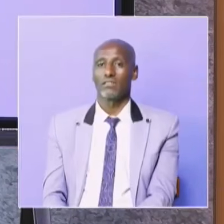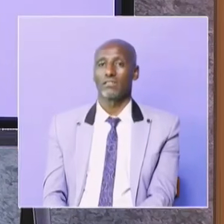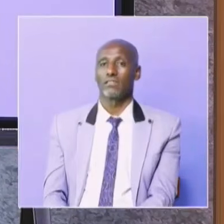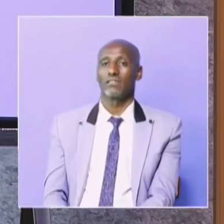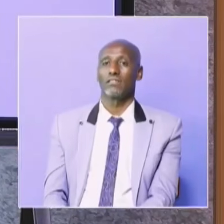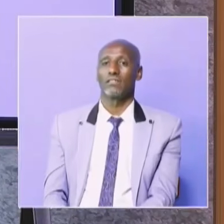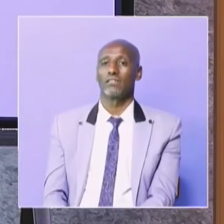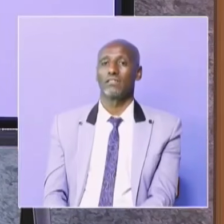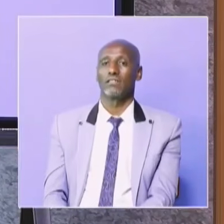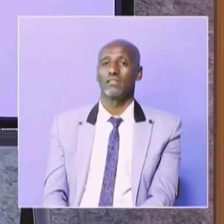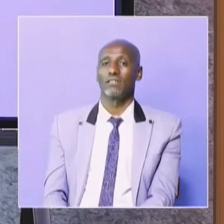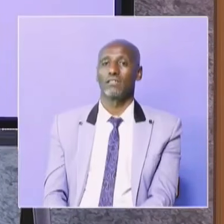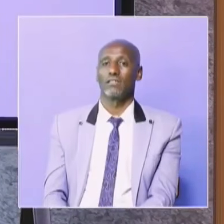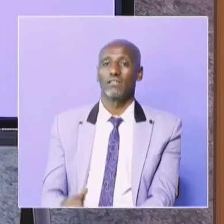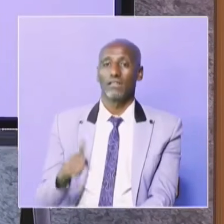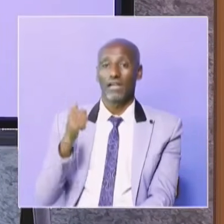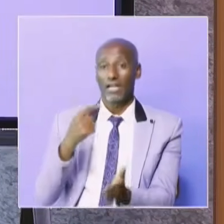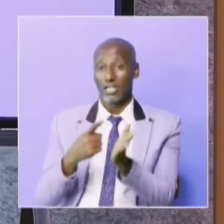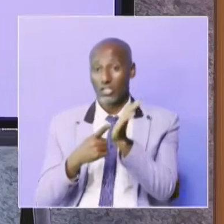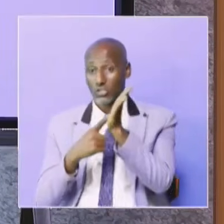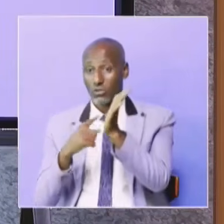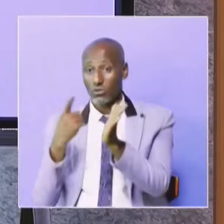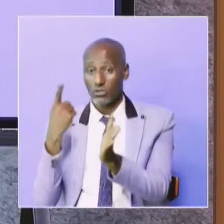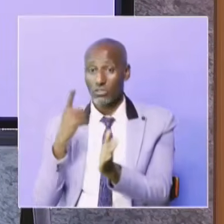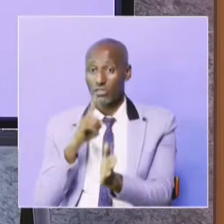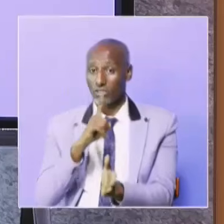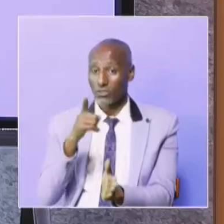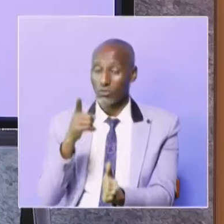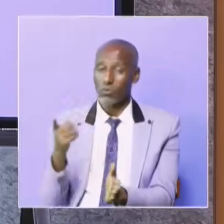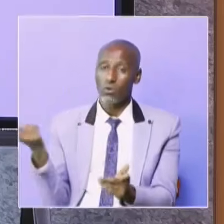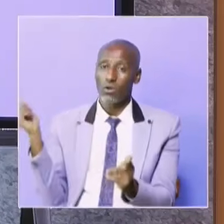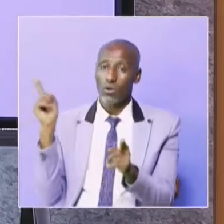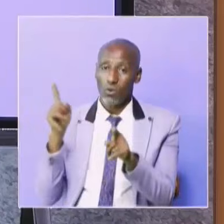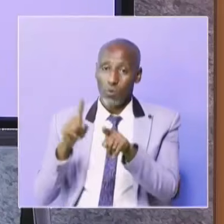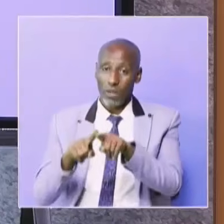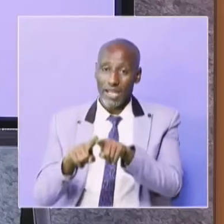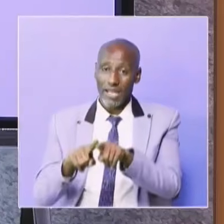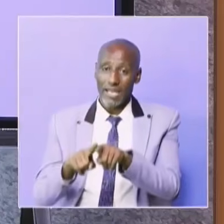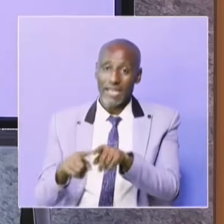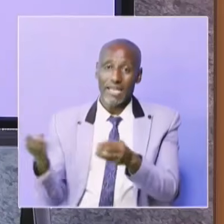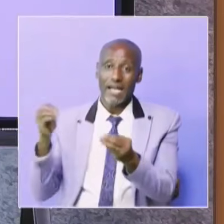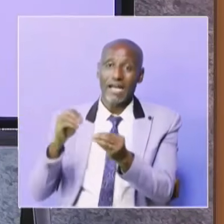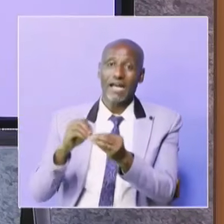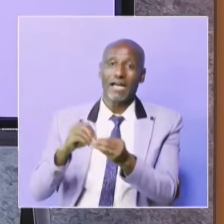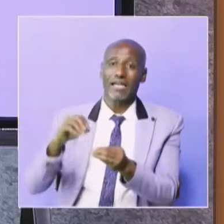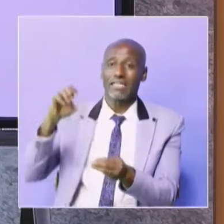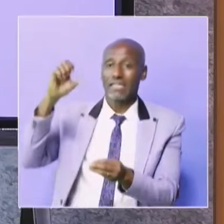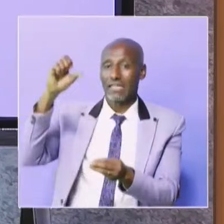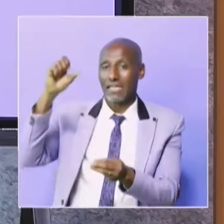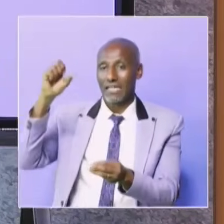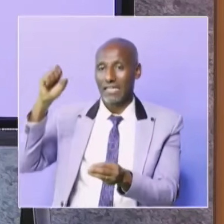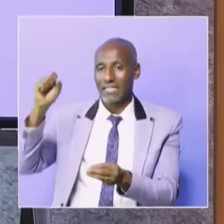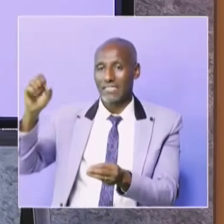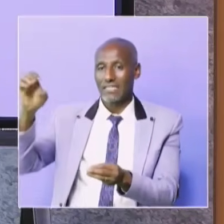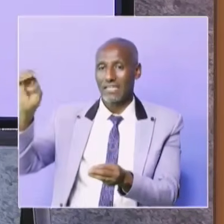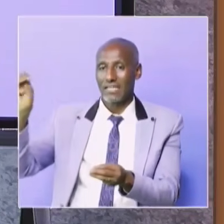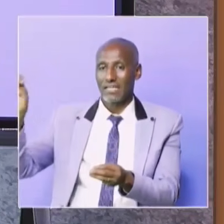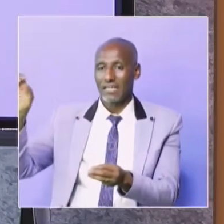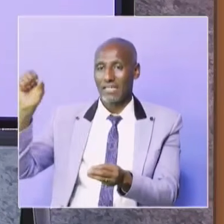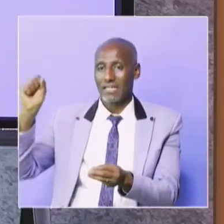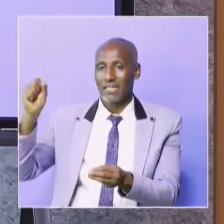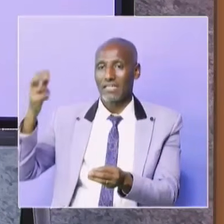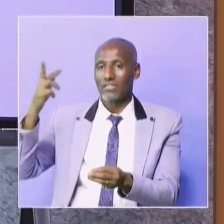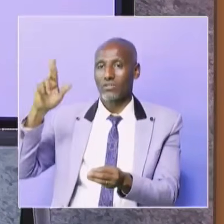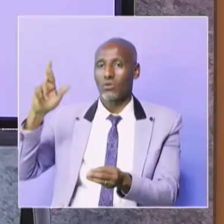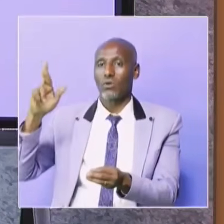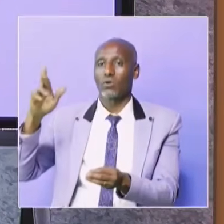singular. And I showed you when to add s, es, and ies, right? Don't forget that.